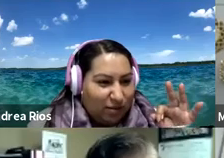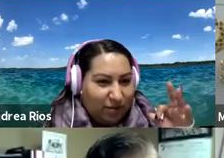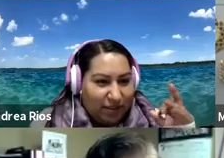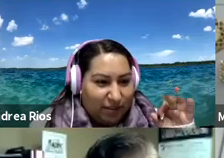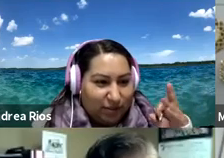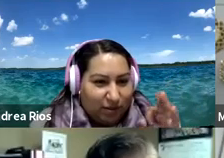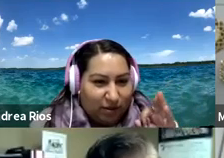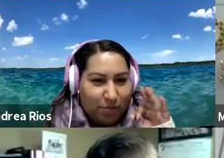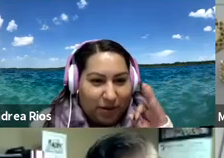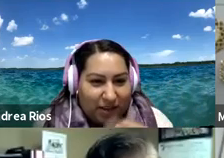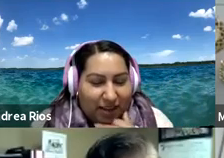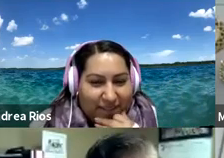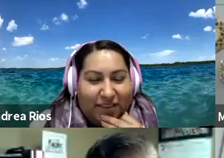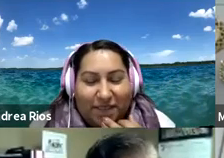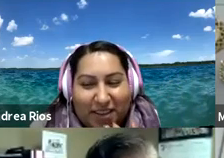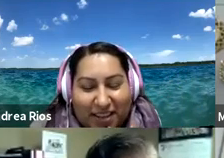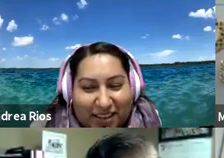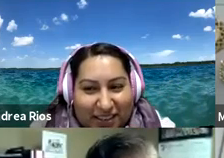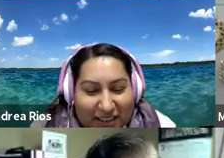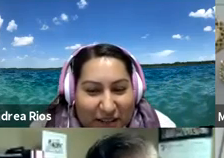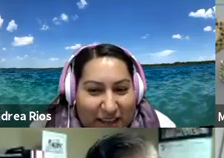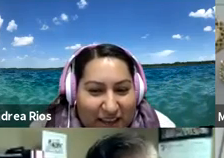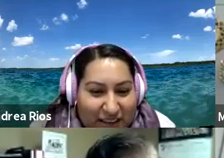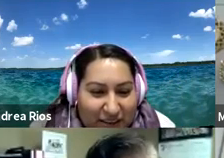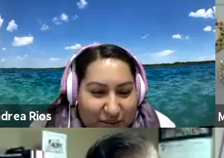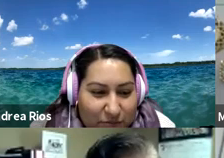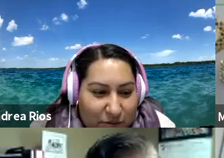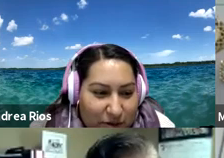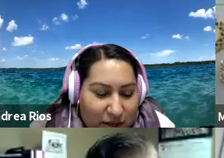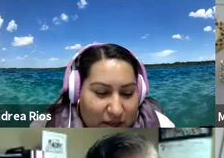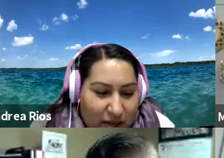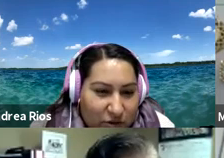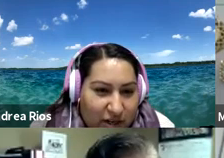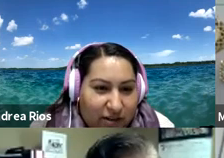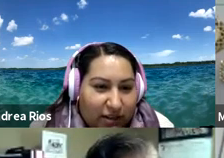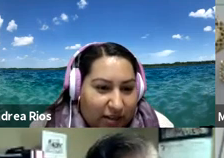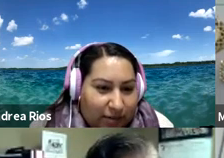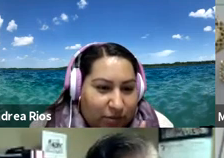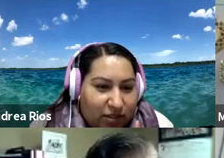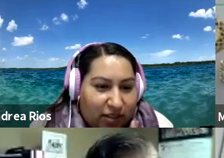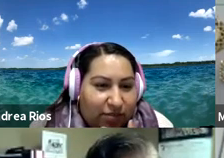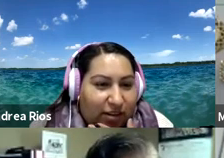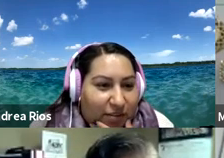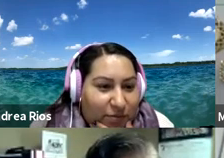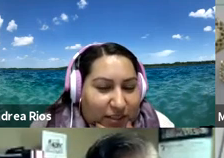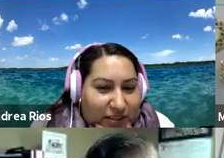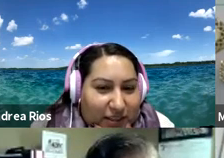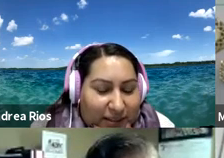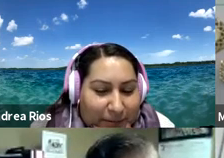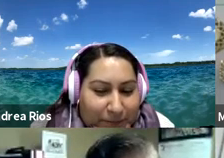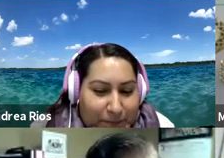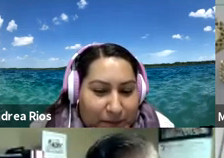I think around this, our group, Maria. Yeah, okay. And what we shared, just like Randolph,